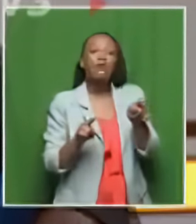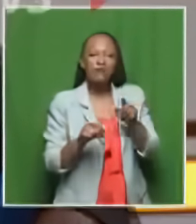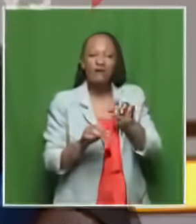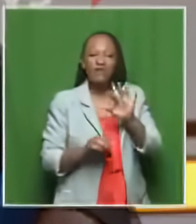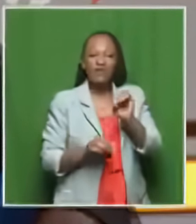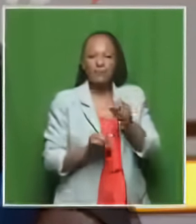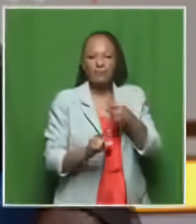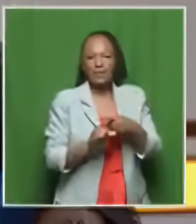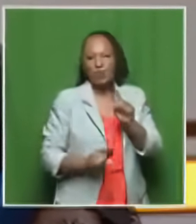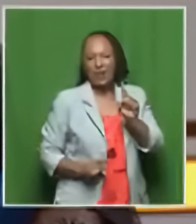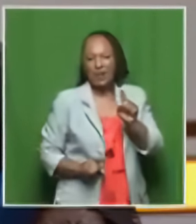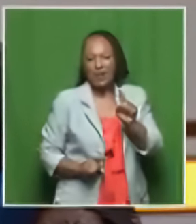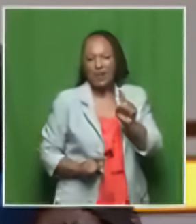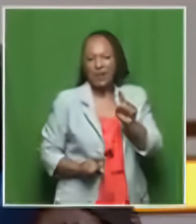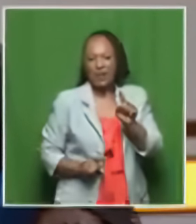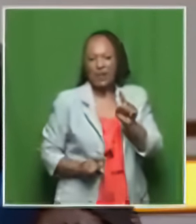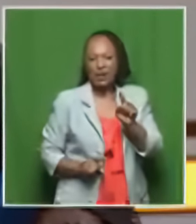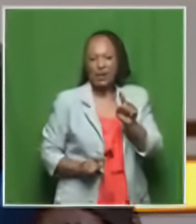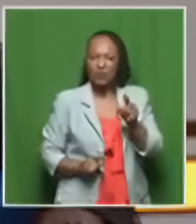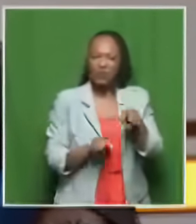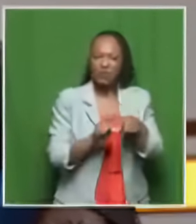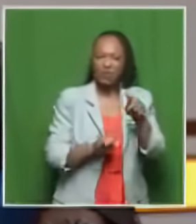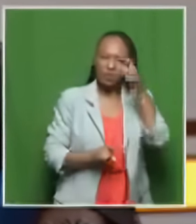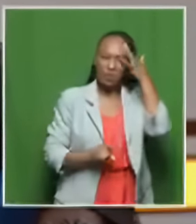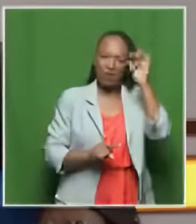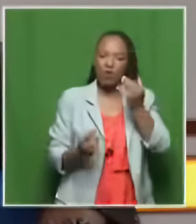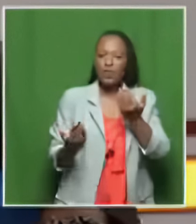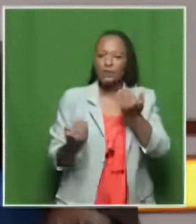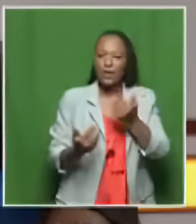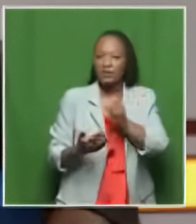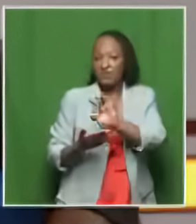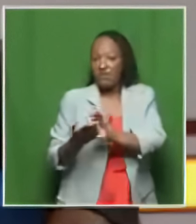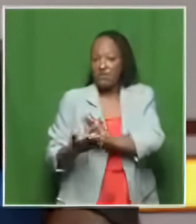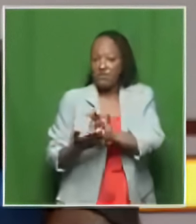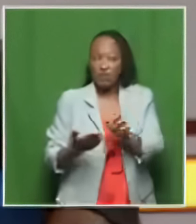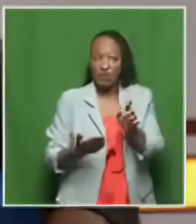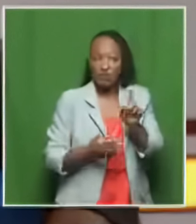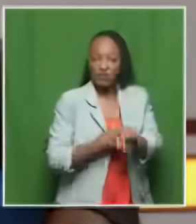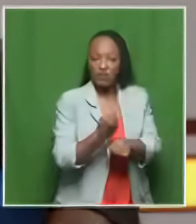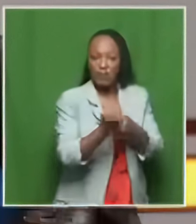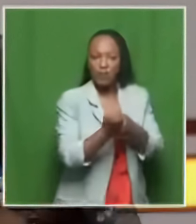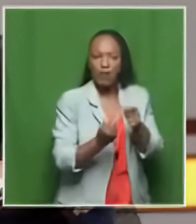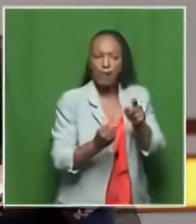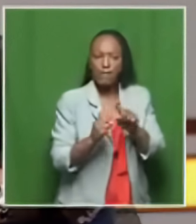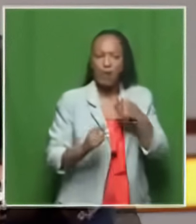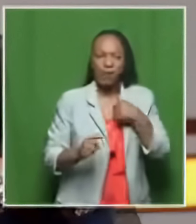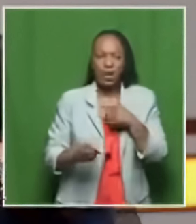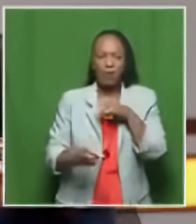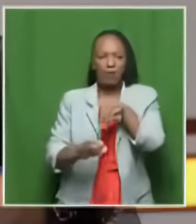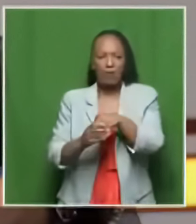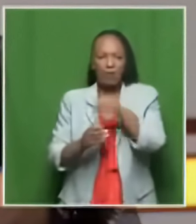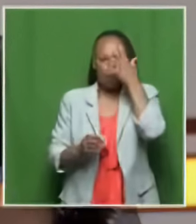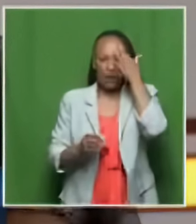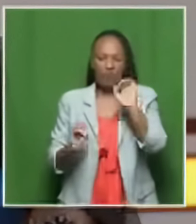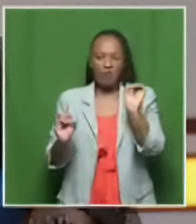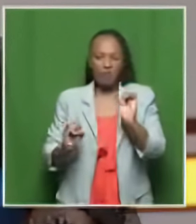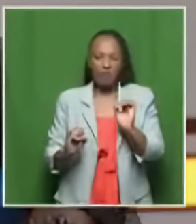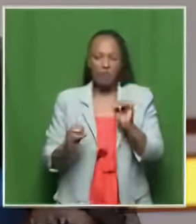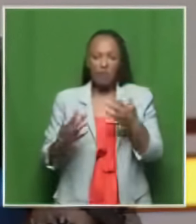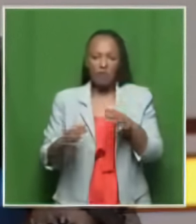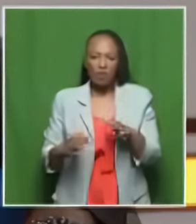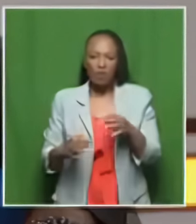of government and still expect them to vote for you even when you have put them out of government? So we gave them